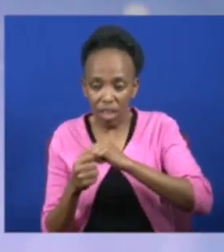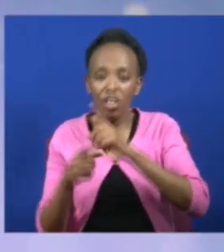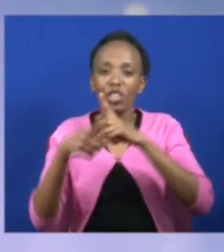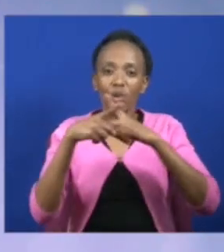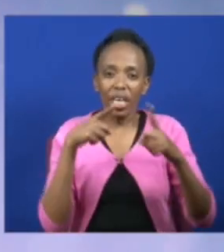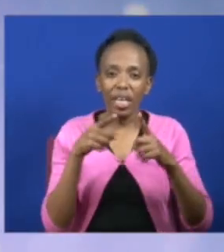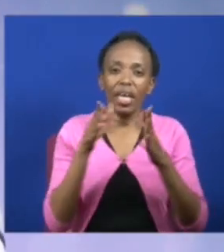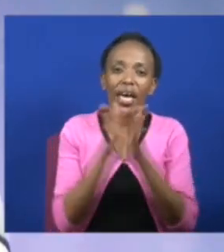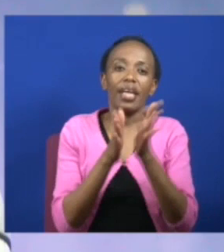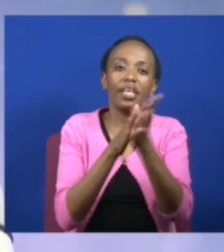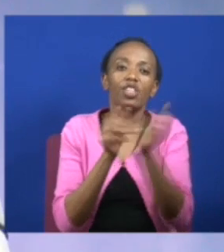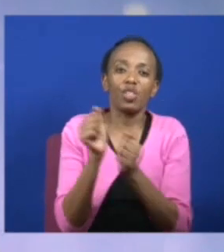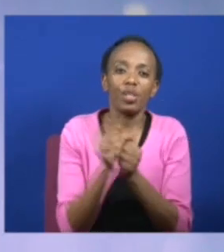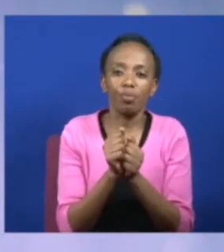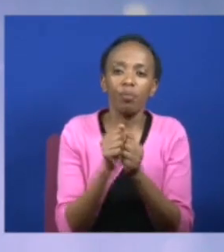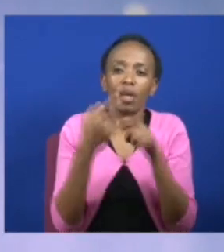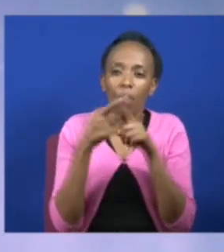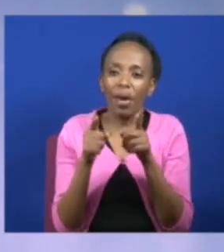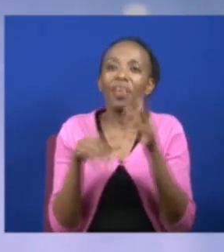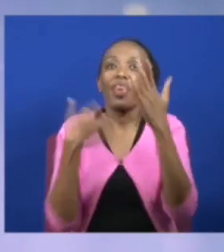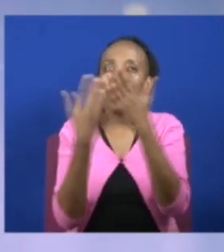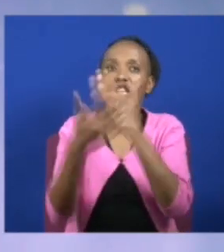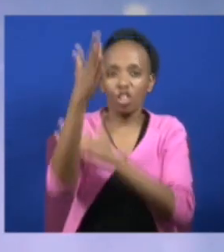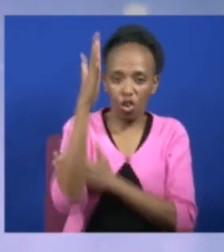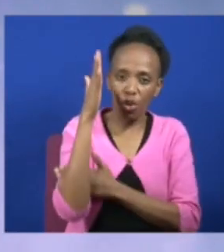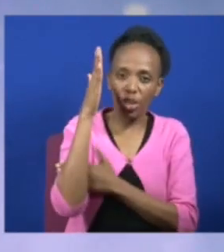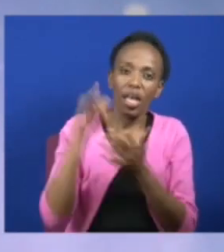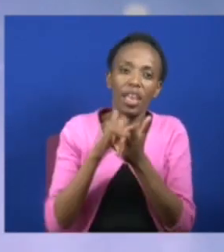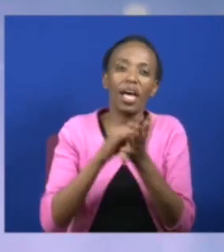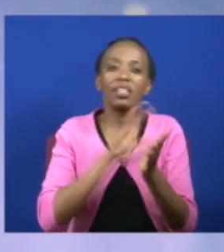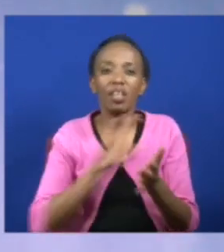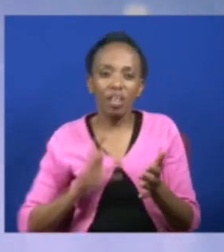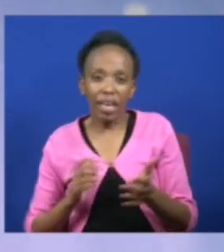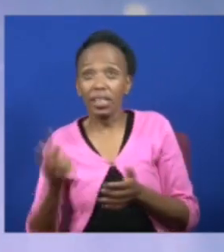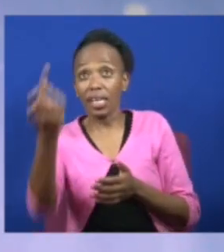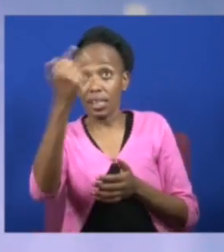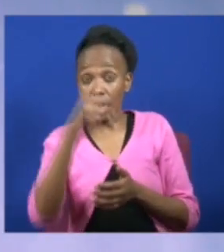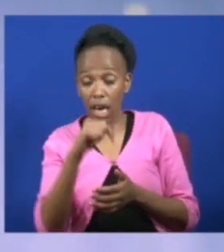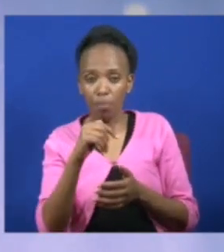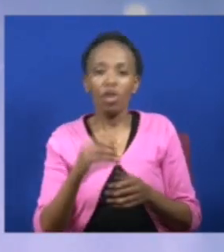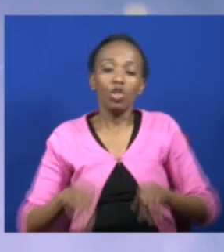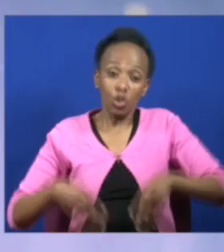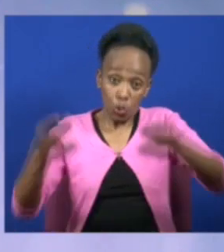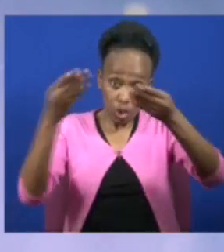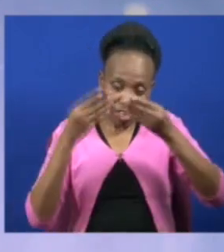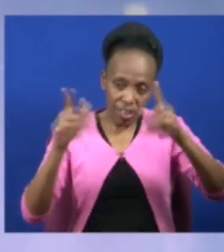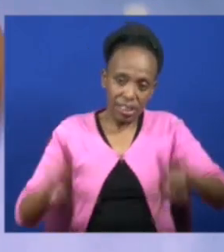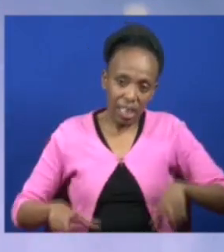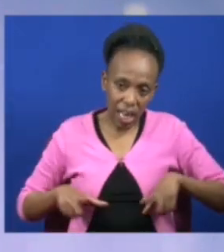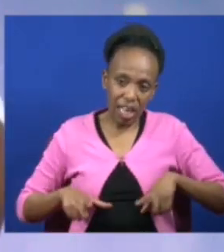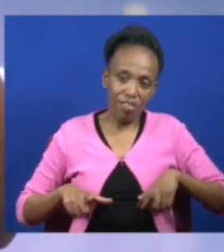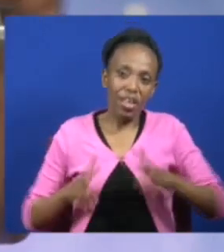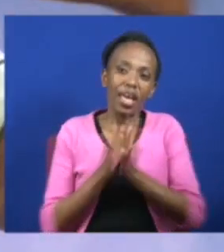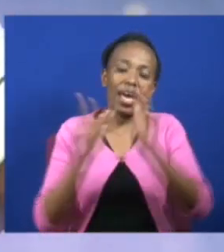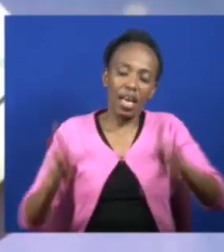to kill, and destroy. But thanks be to God that Christ has come to give us life,